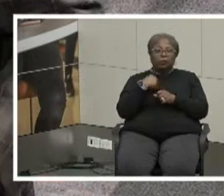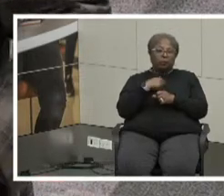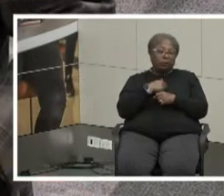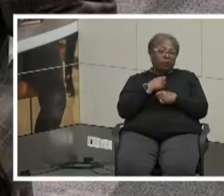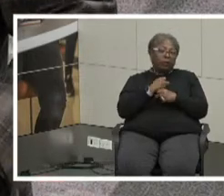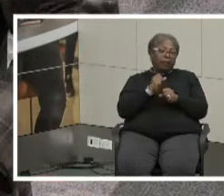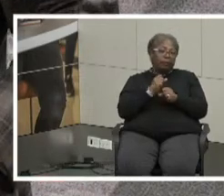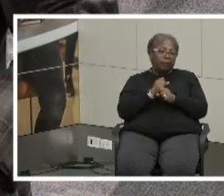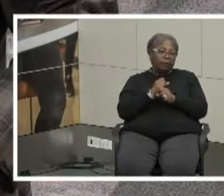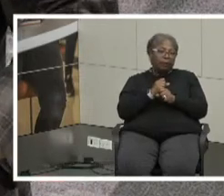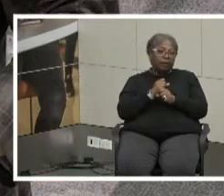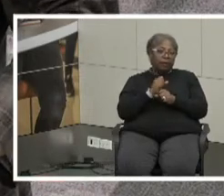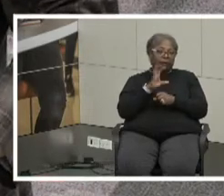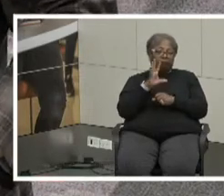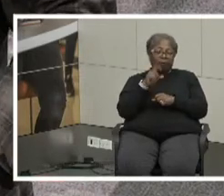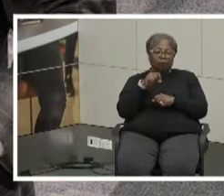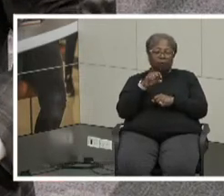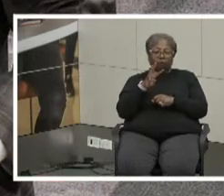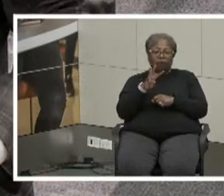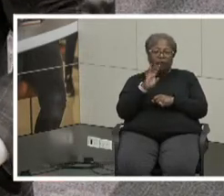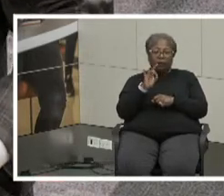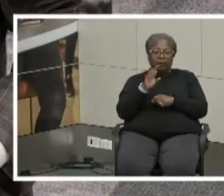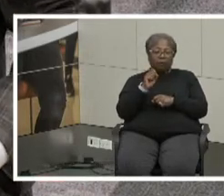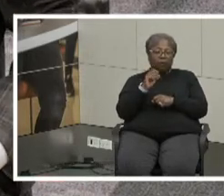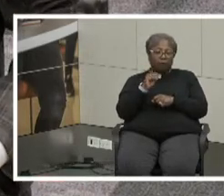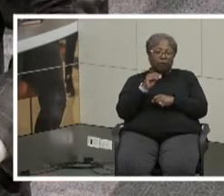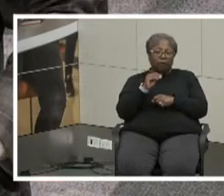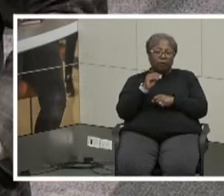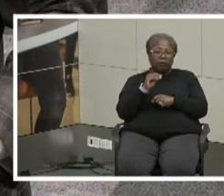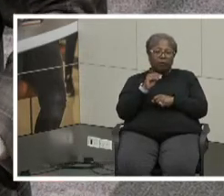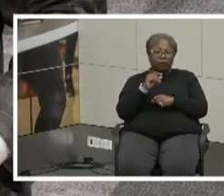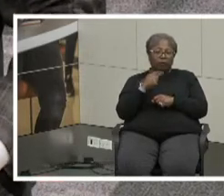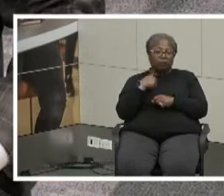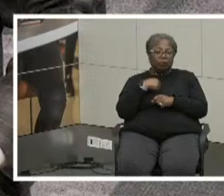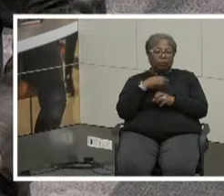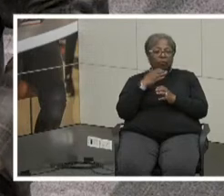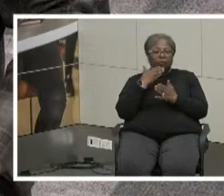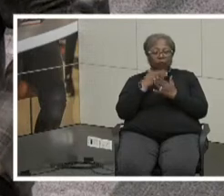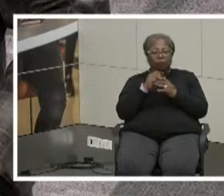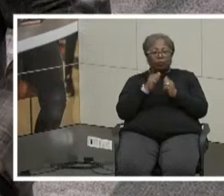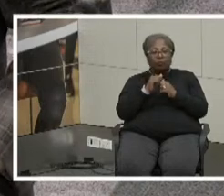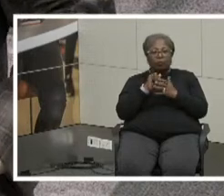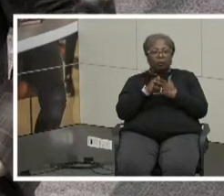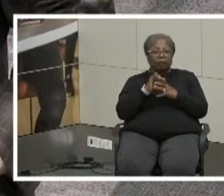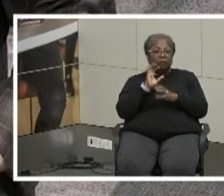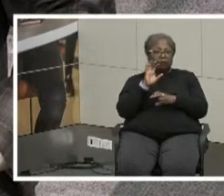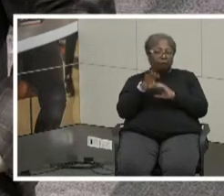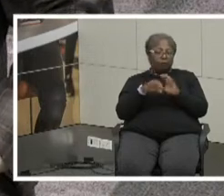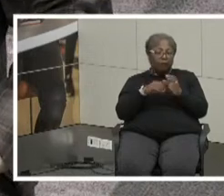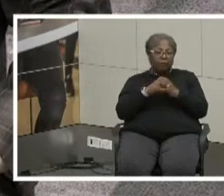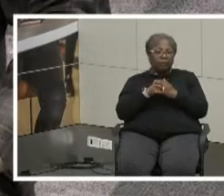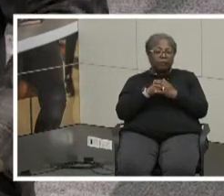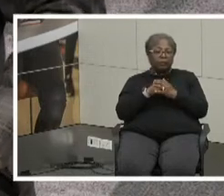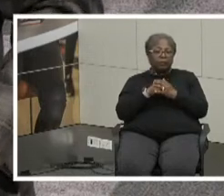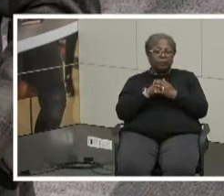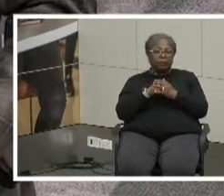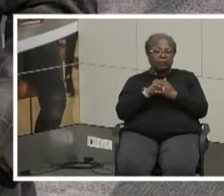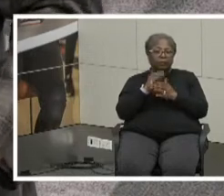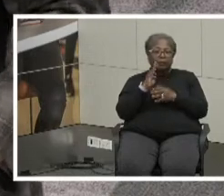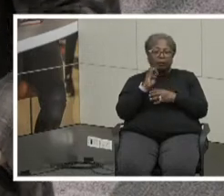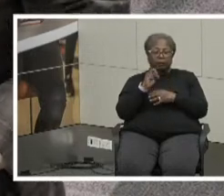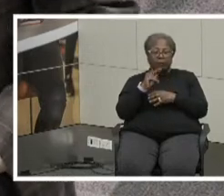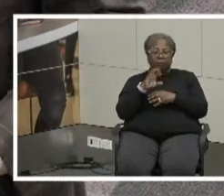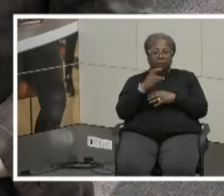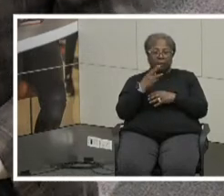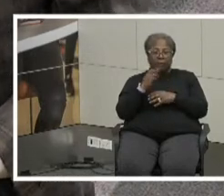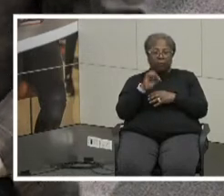making uh 5.48 so we're very doing very well on our investments given uh uh our